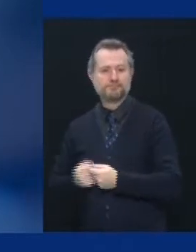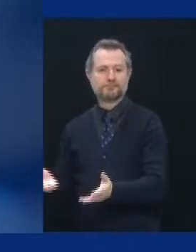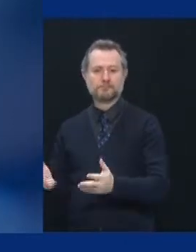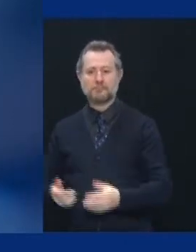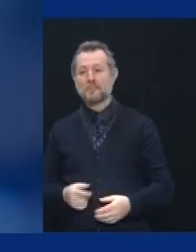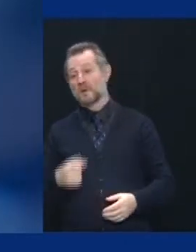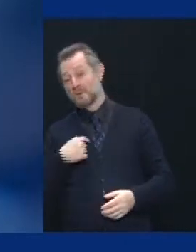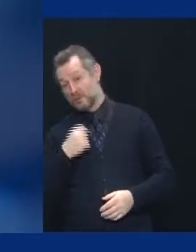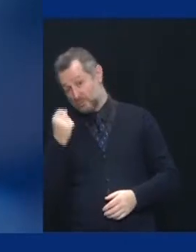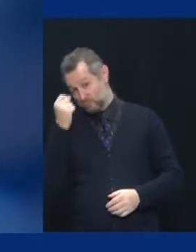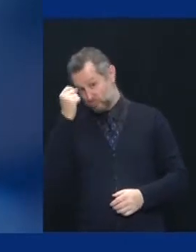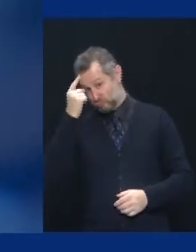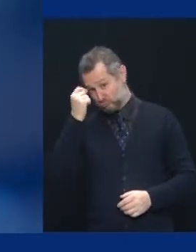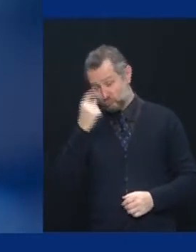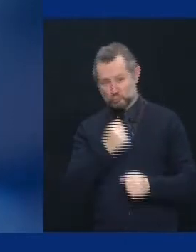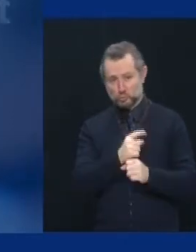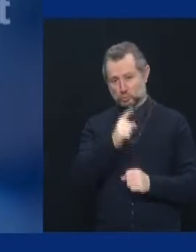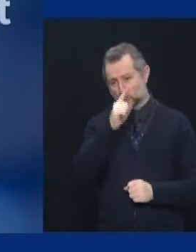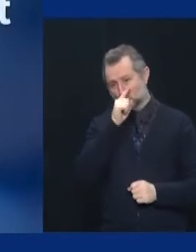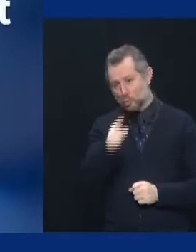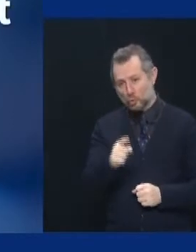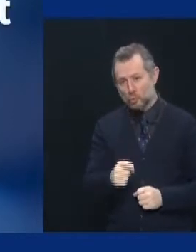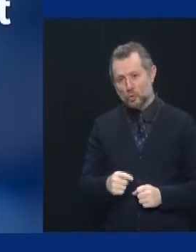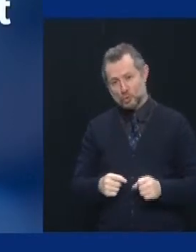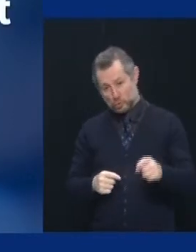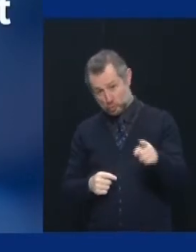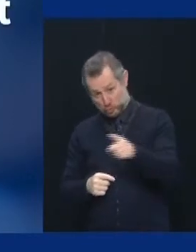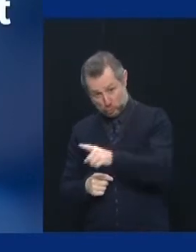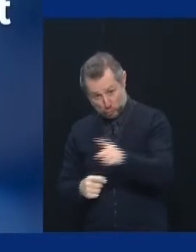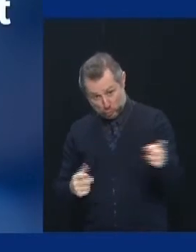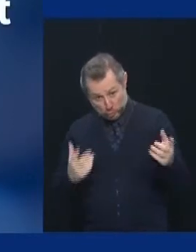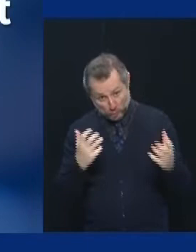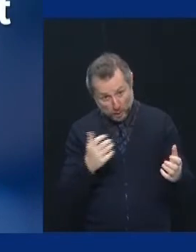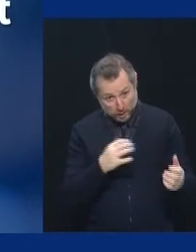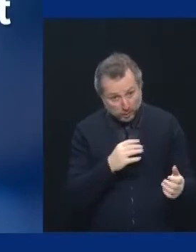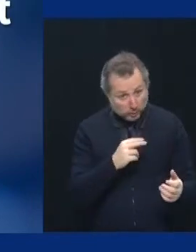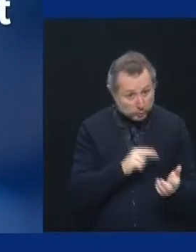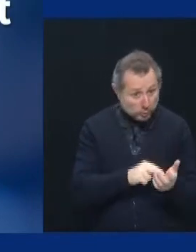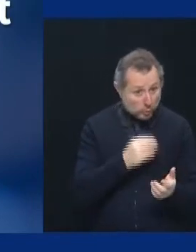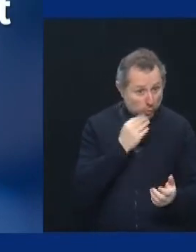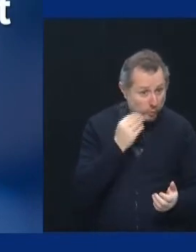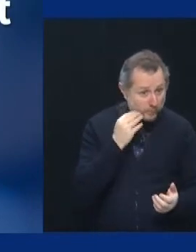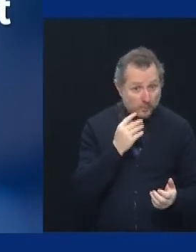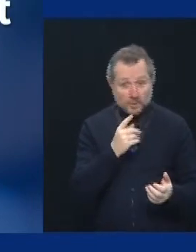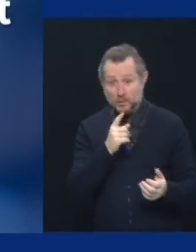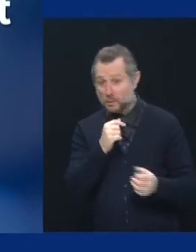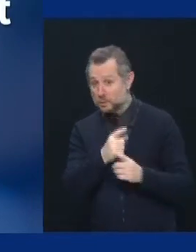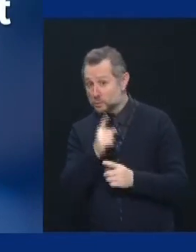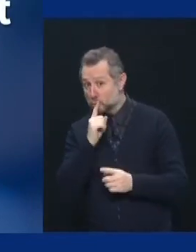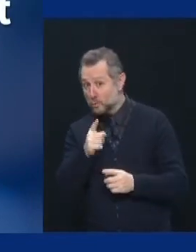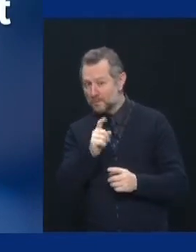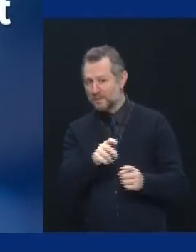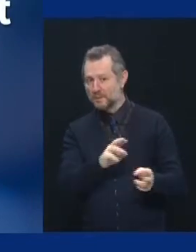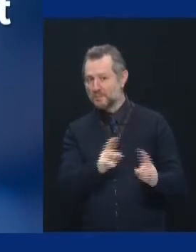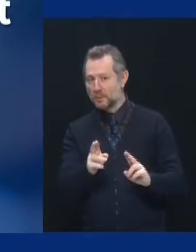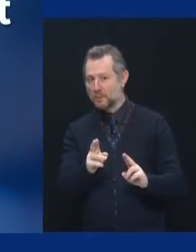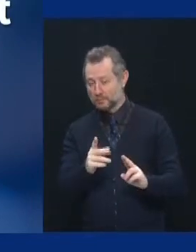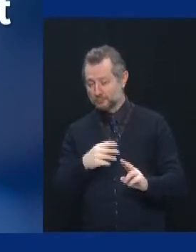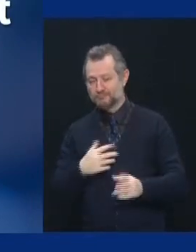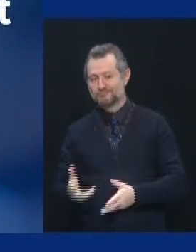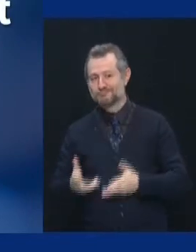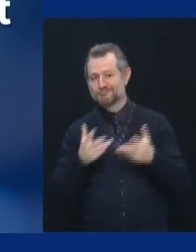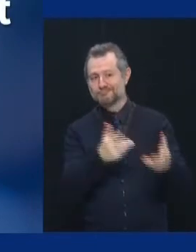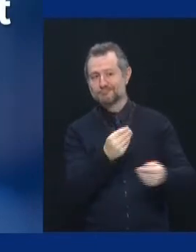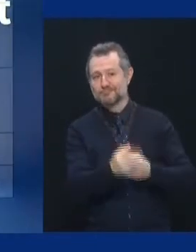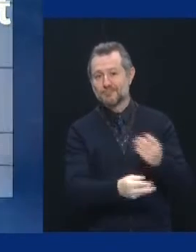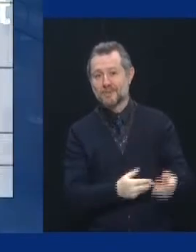the residents who want to take it and the staff who want to take it, we will reserve their doses. But any